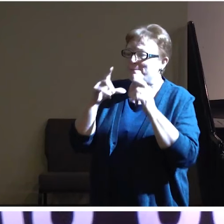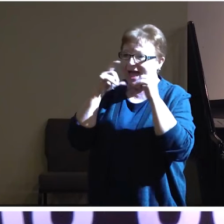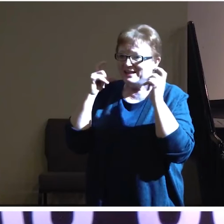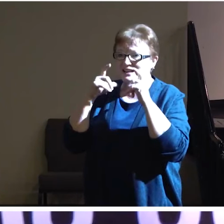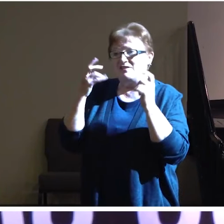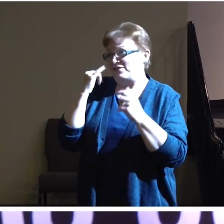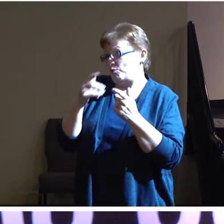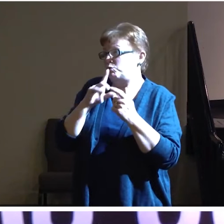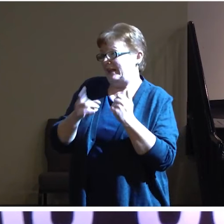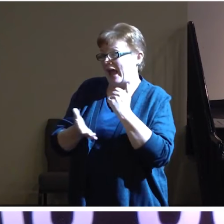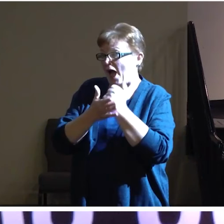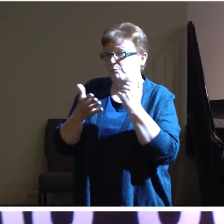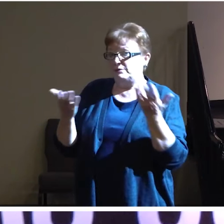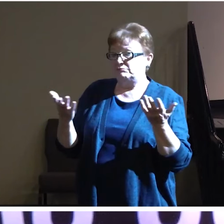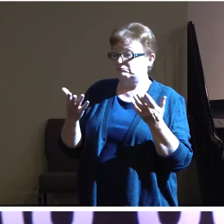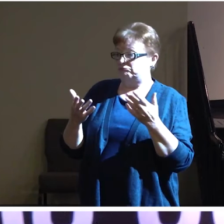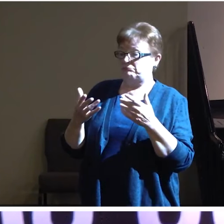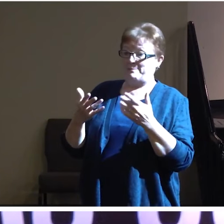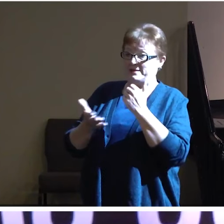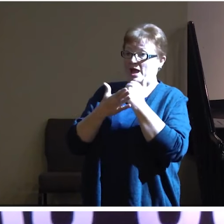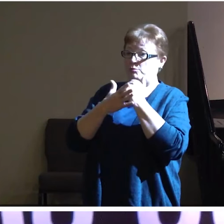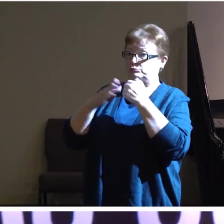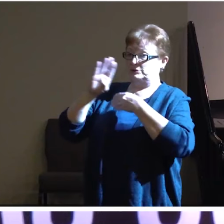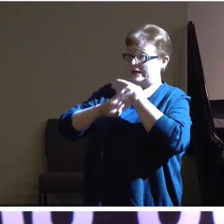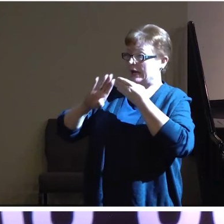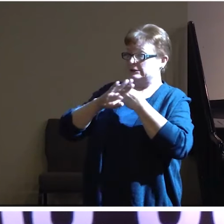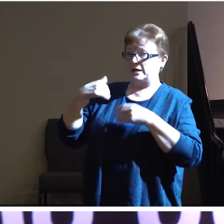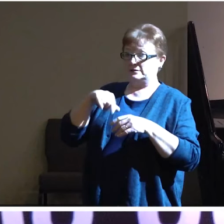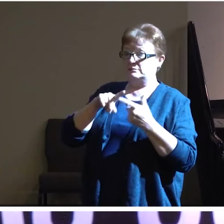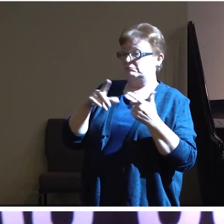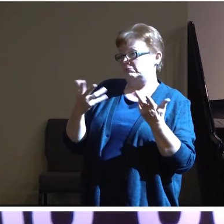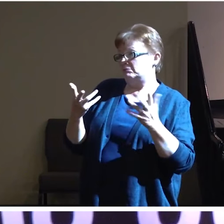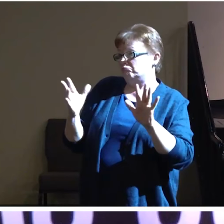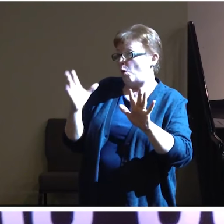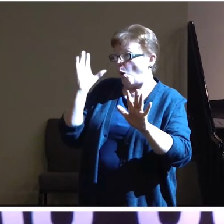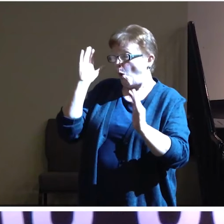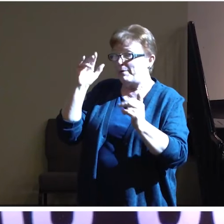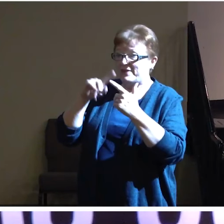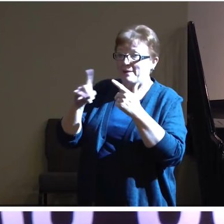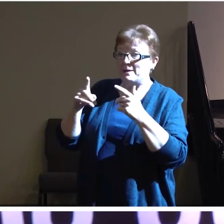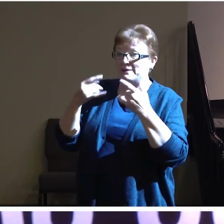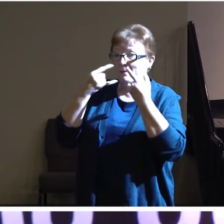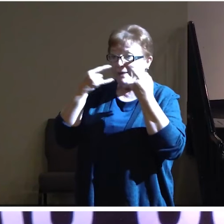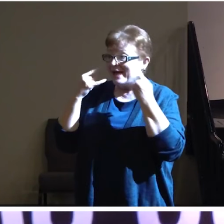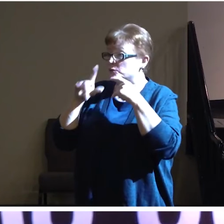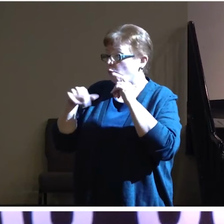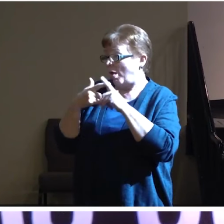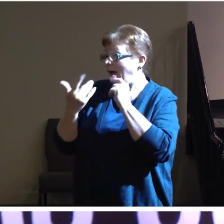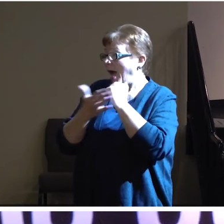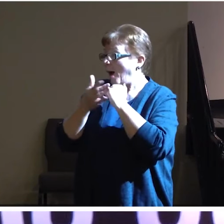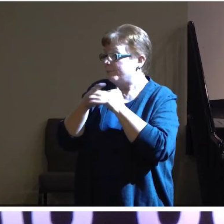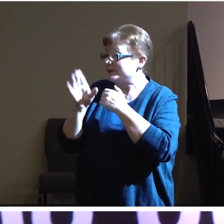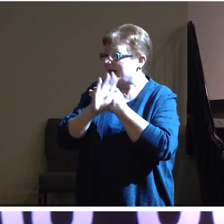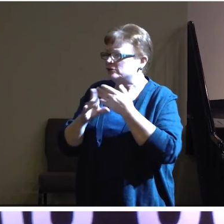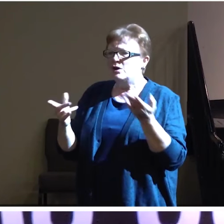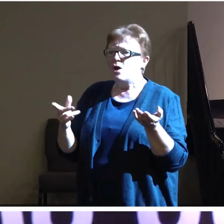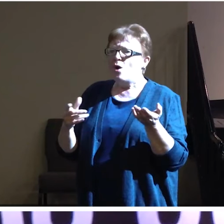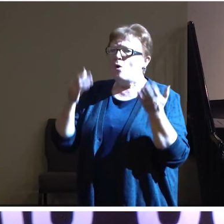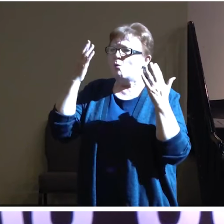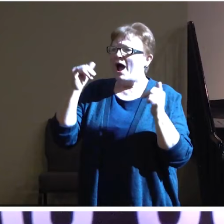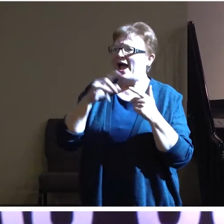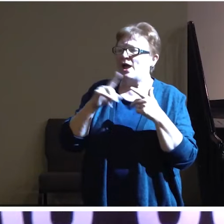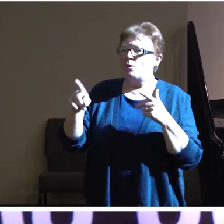from viral transmission. Can we assume that just for a moment? But tell me this. Why is it that